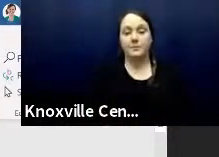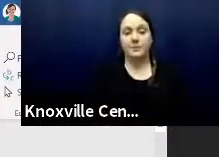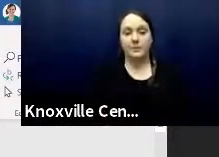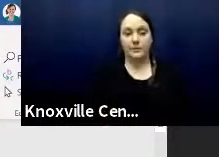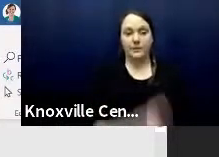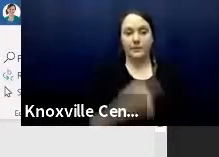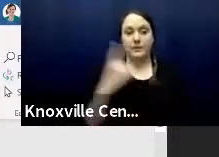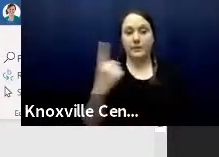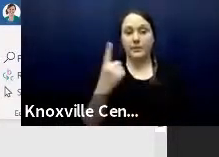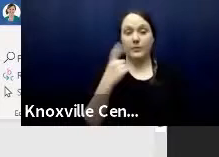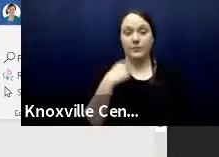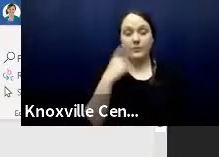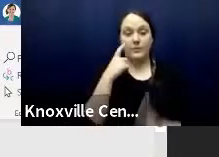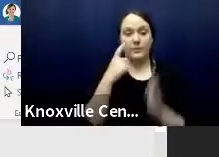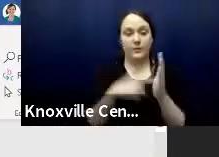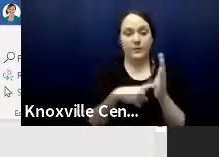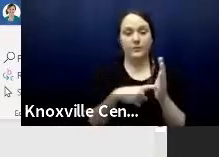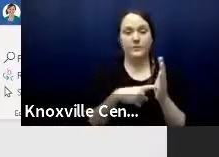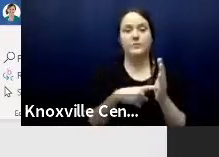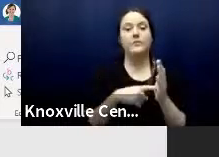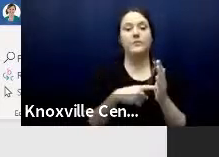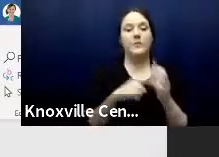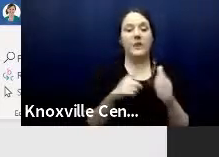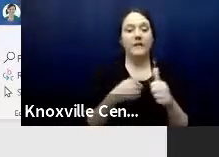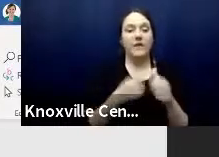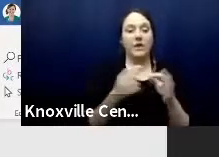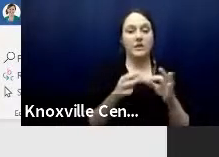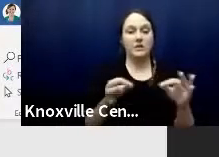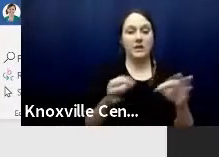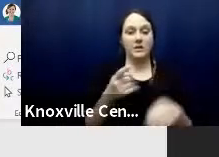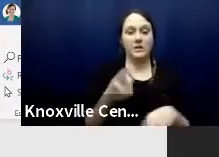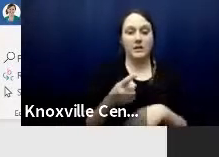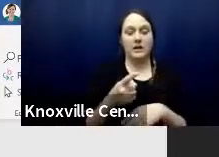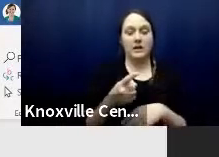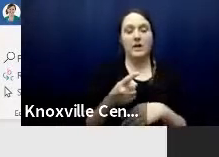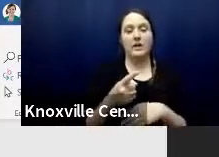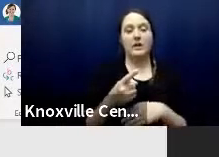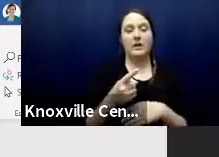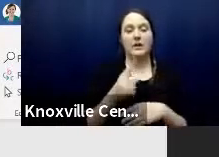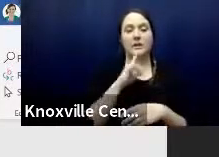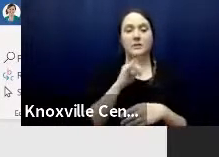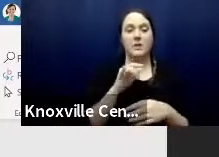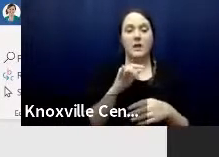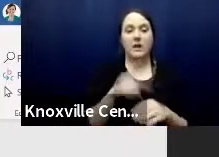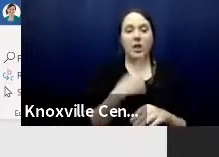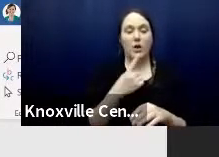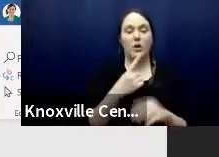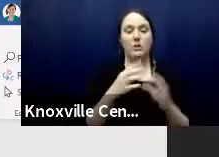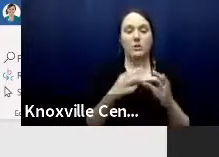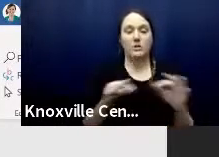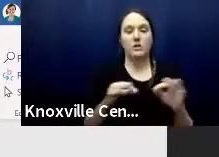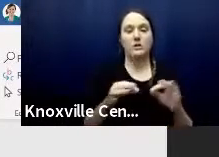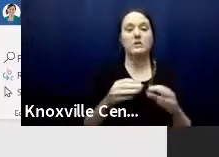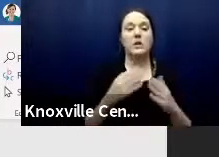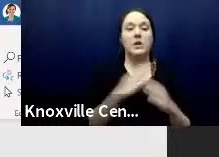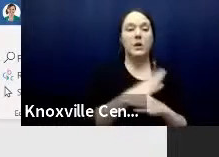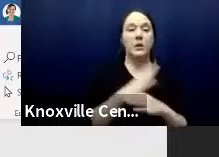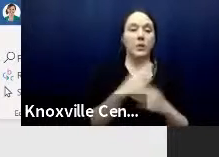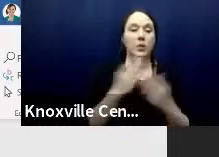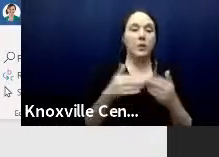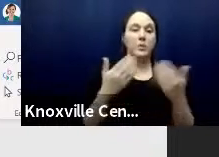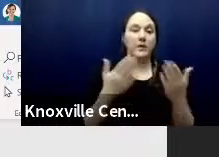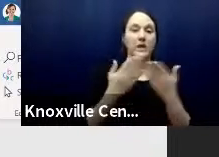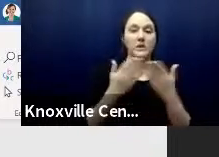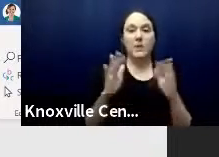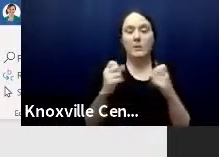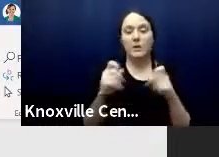Something that caught my attention. So this very first sentence here, which is rather long, the board provides public opportunity at